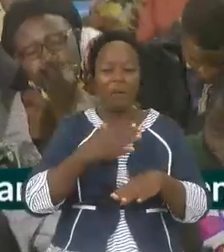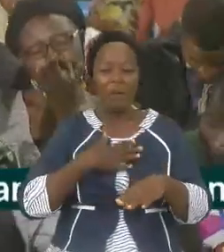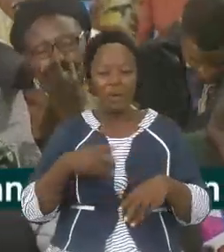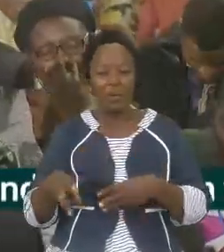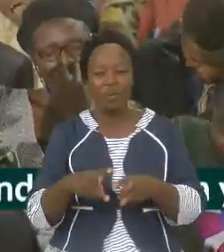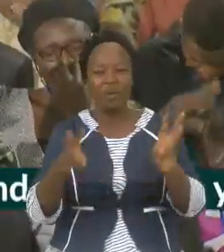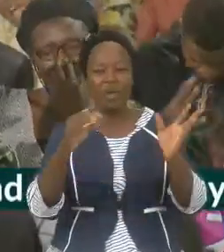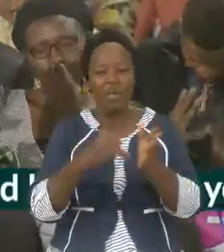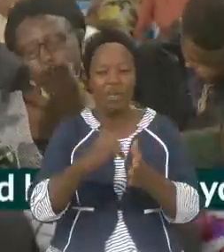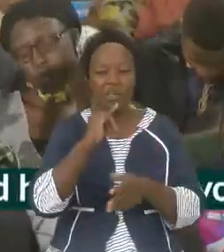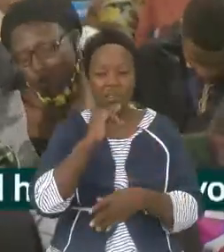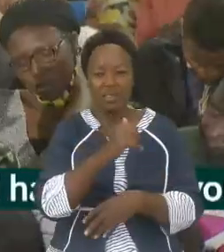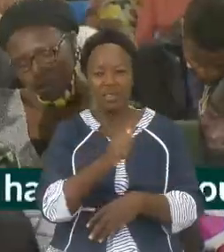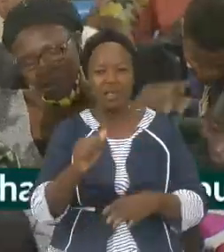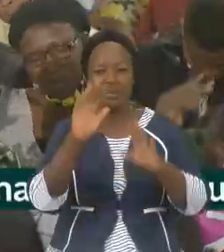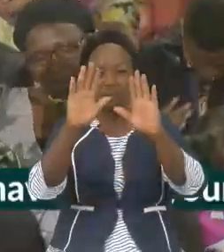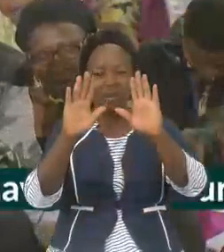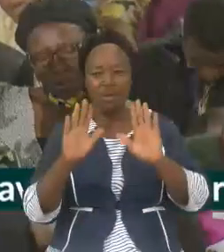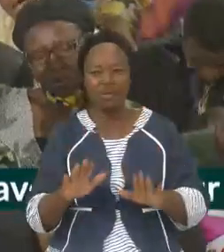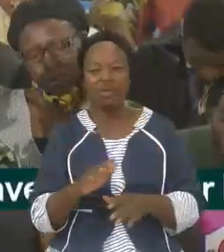It is a miracle.